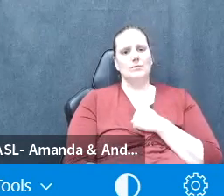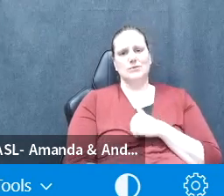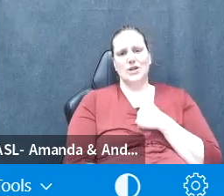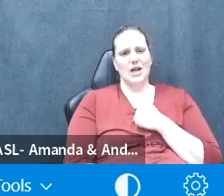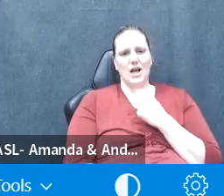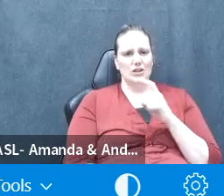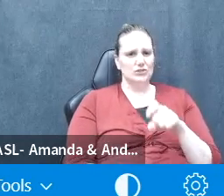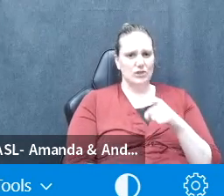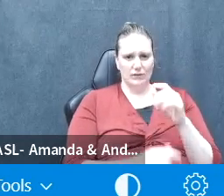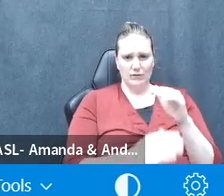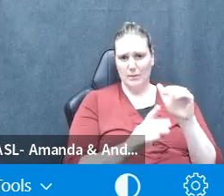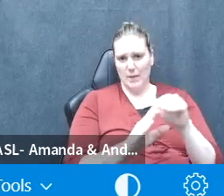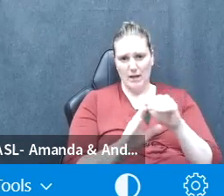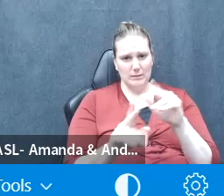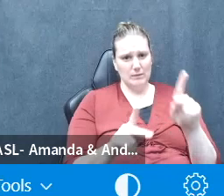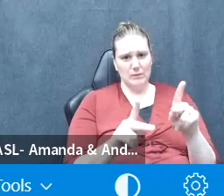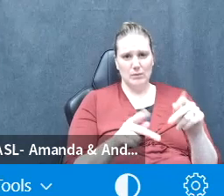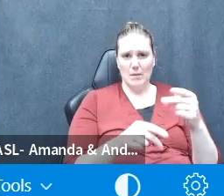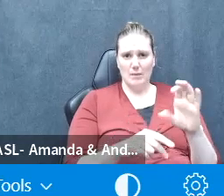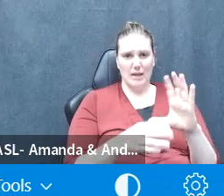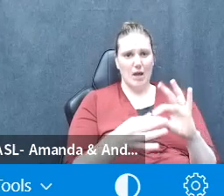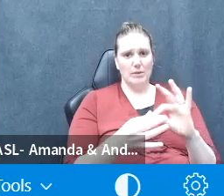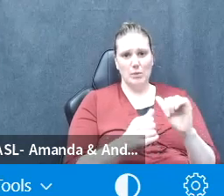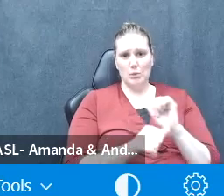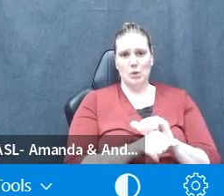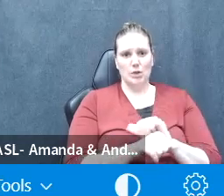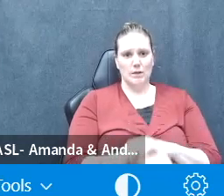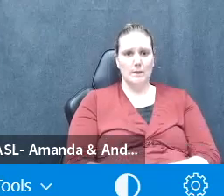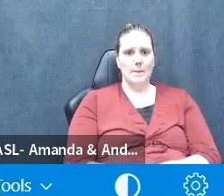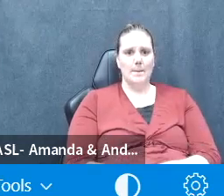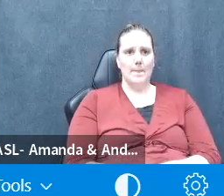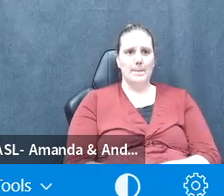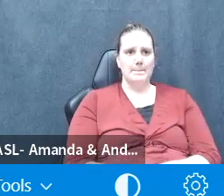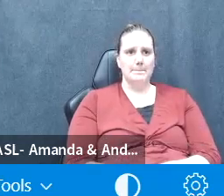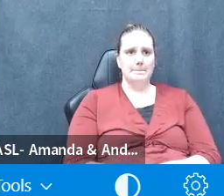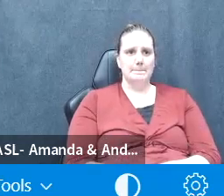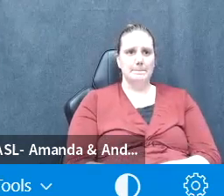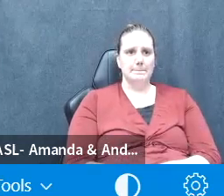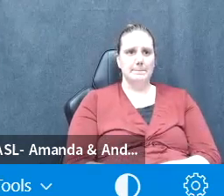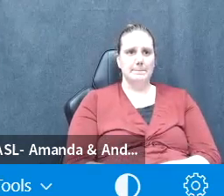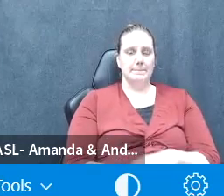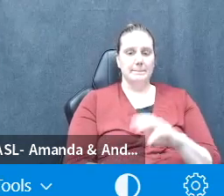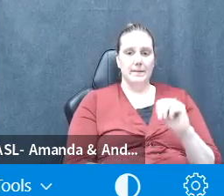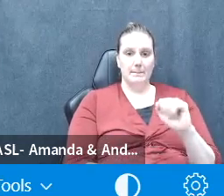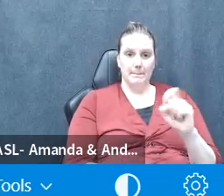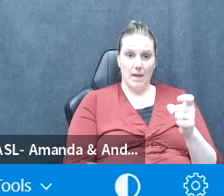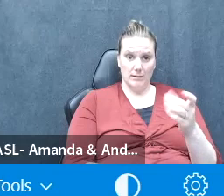have reminded everyone of how the public comments work. All right,